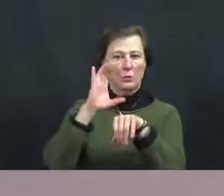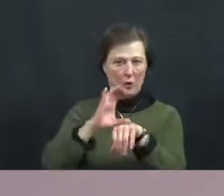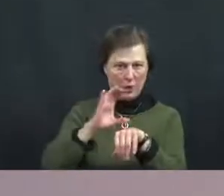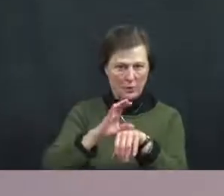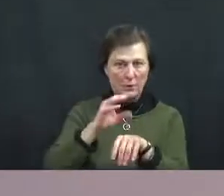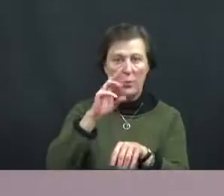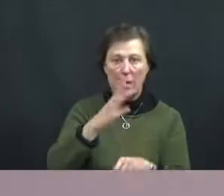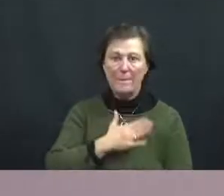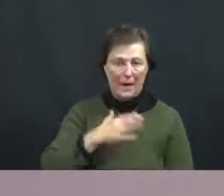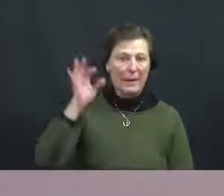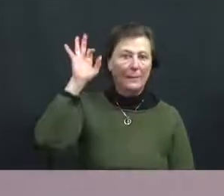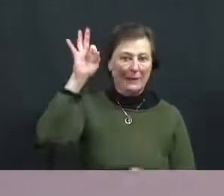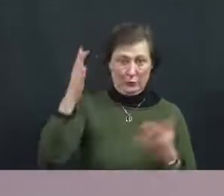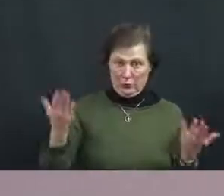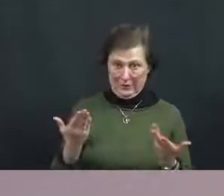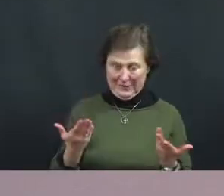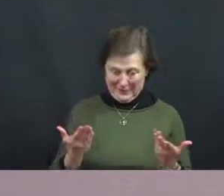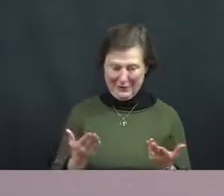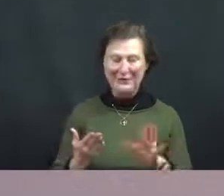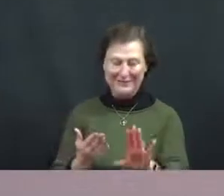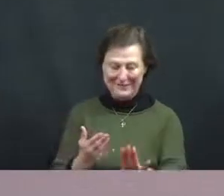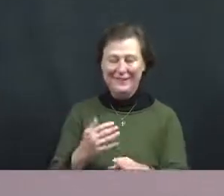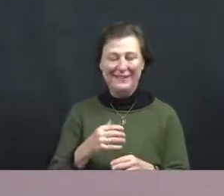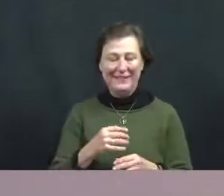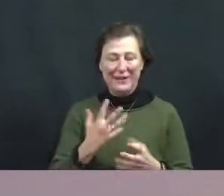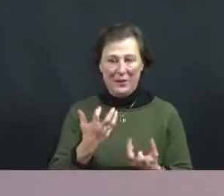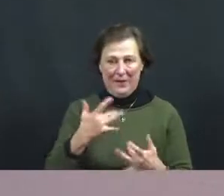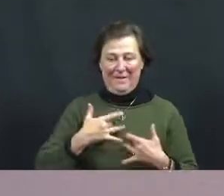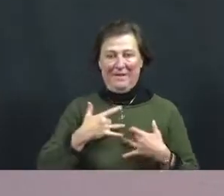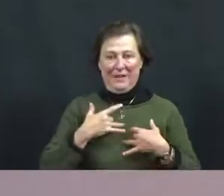my ministry here. Be reassured of that.